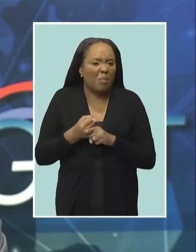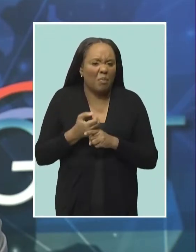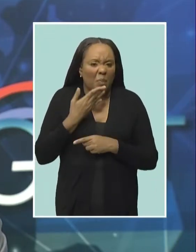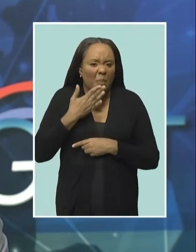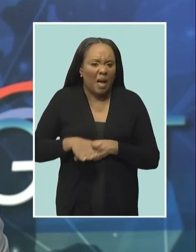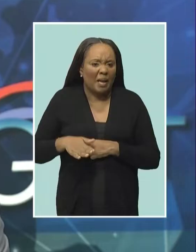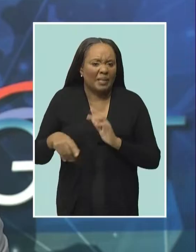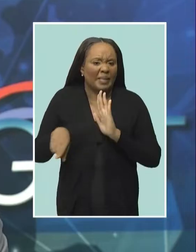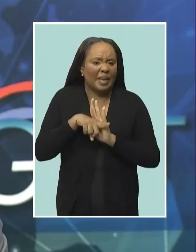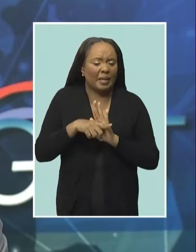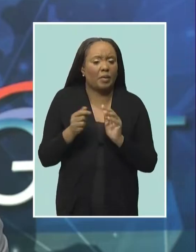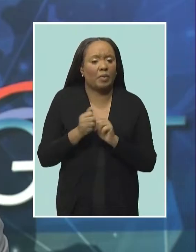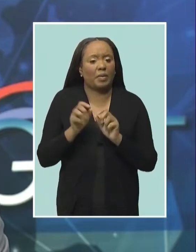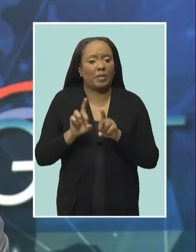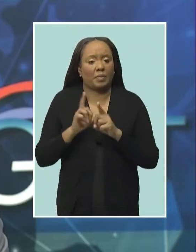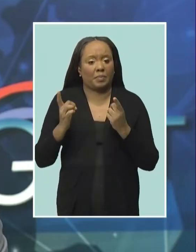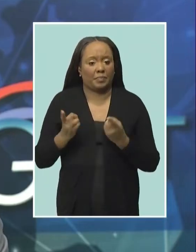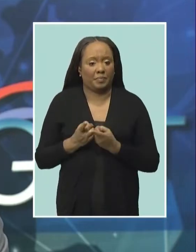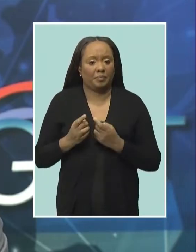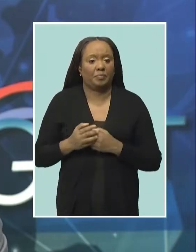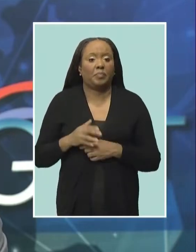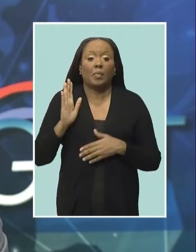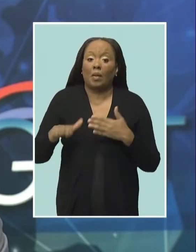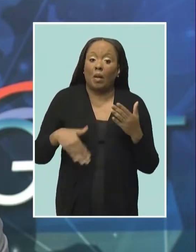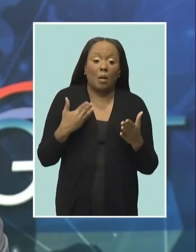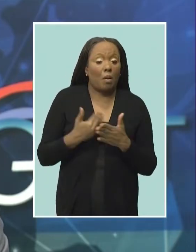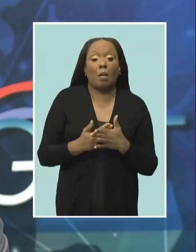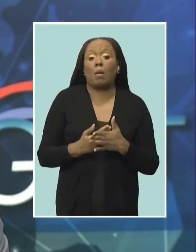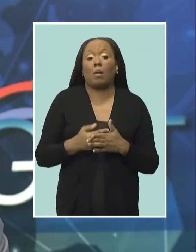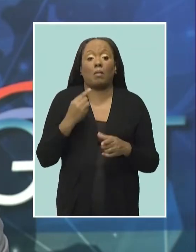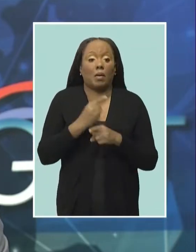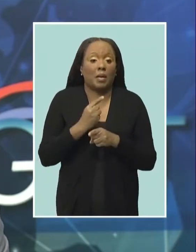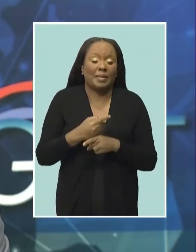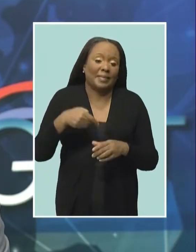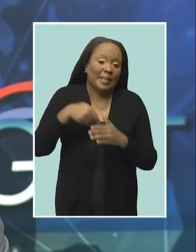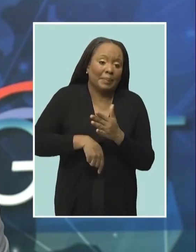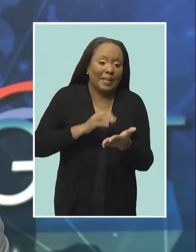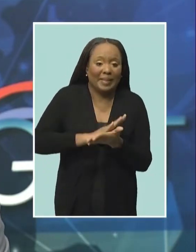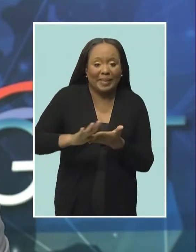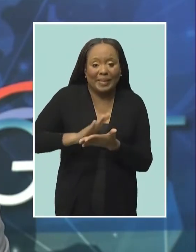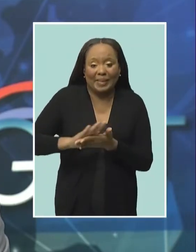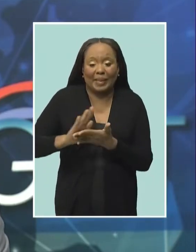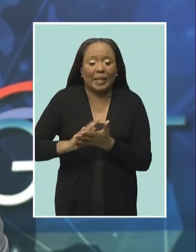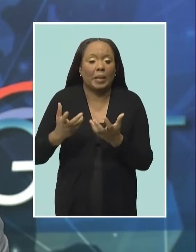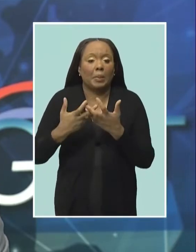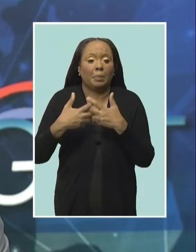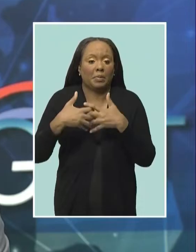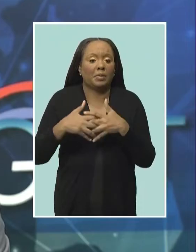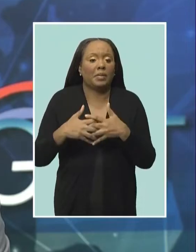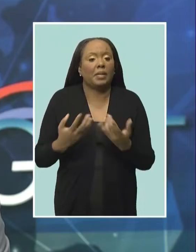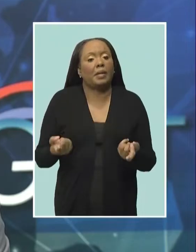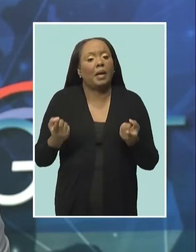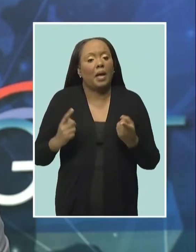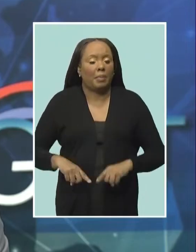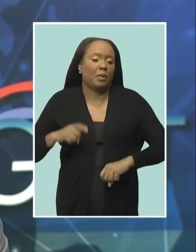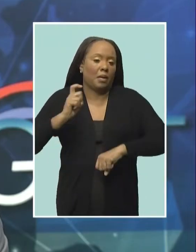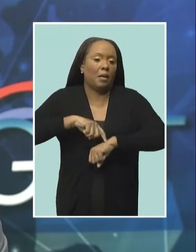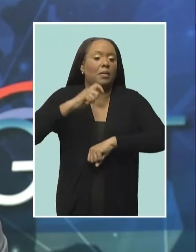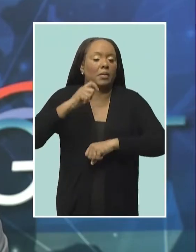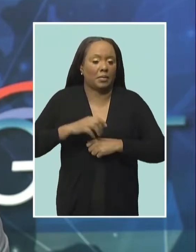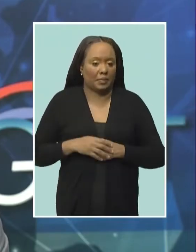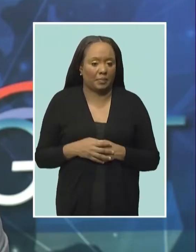for 2023, all scheduled regular and deep cleaning has been executed in full and on